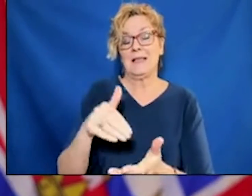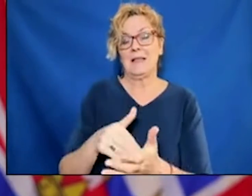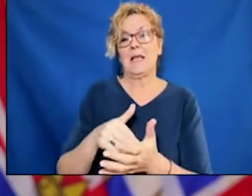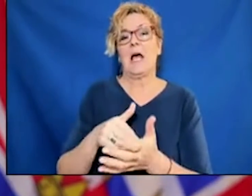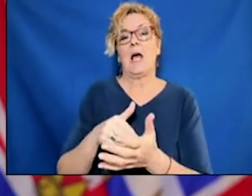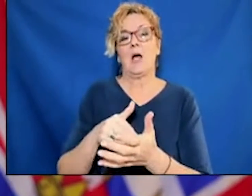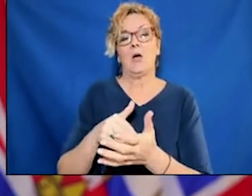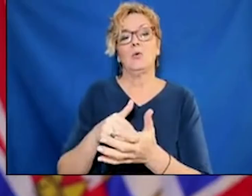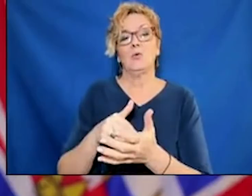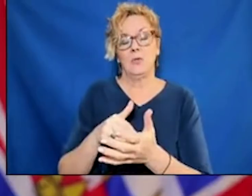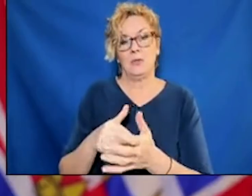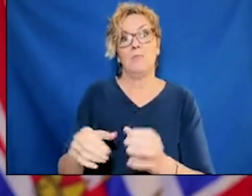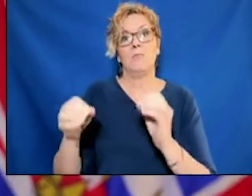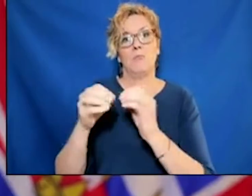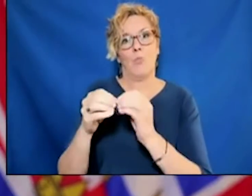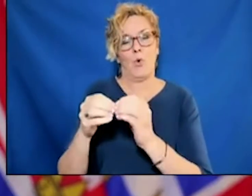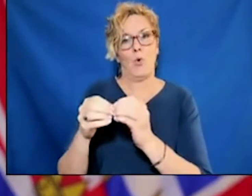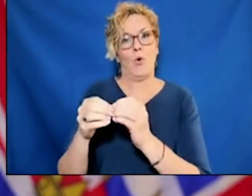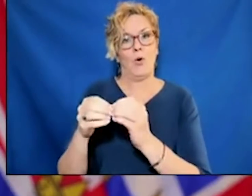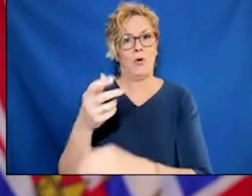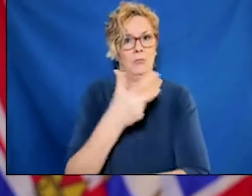46,675 doses of vaccine,